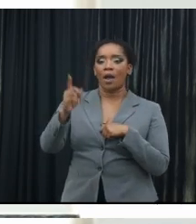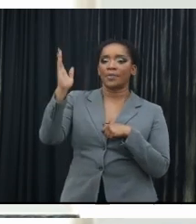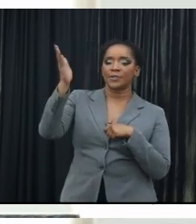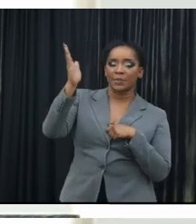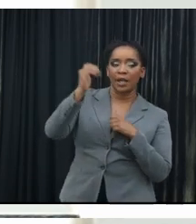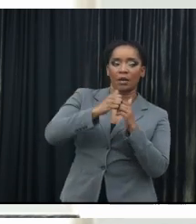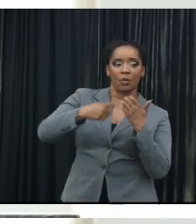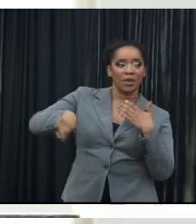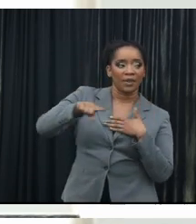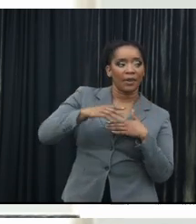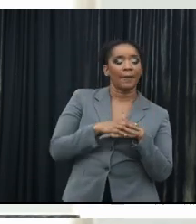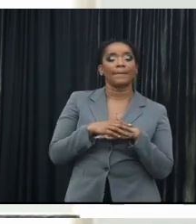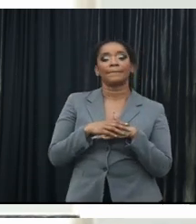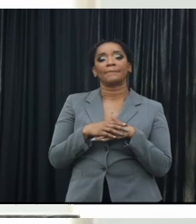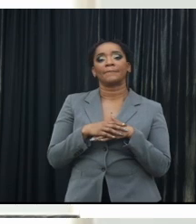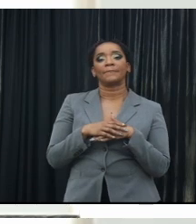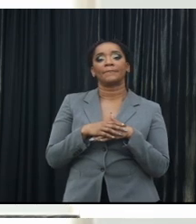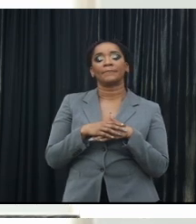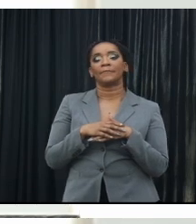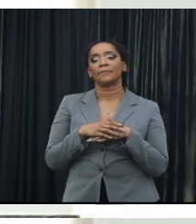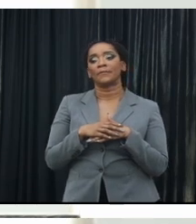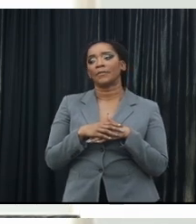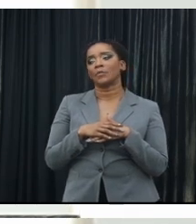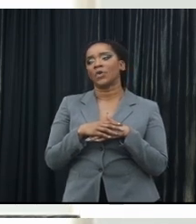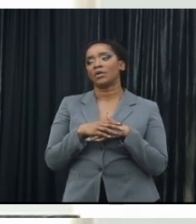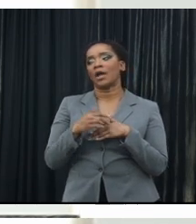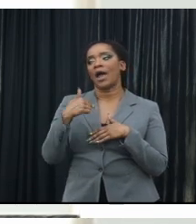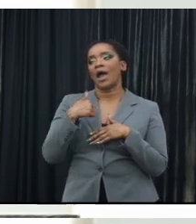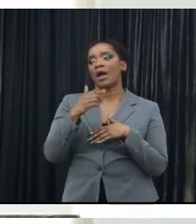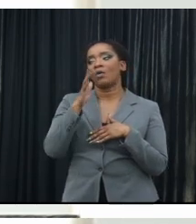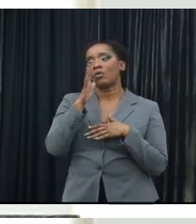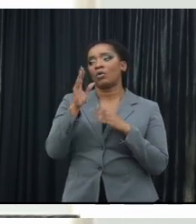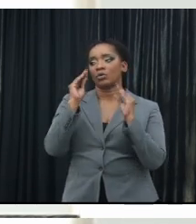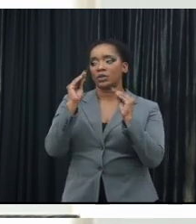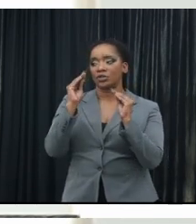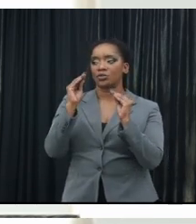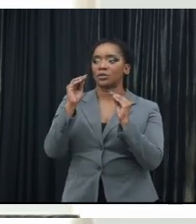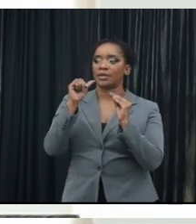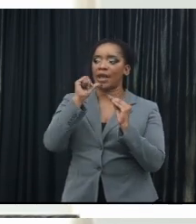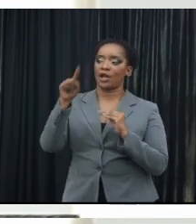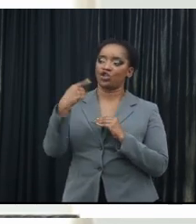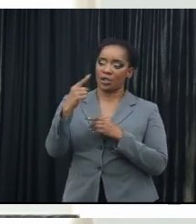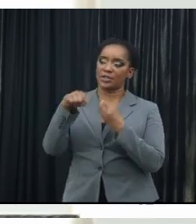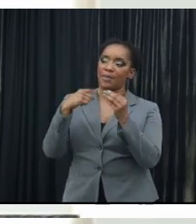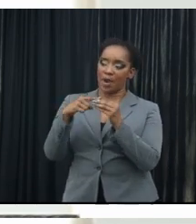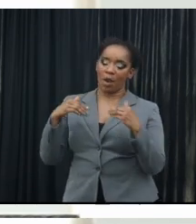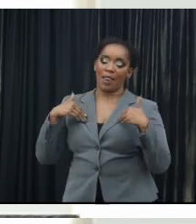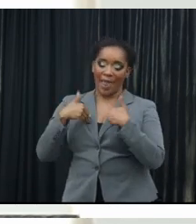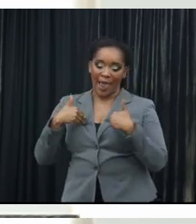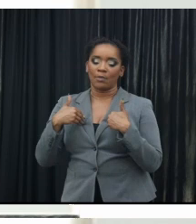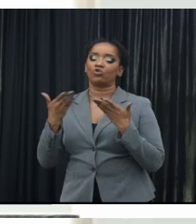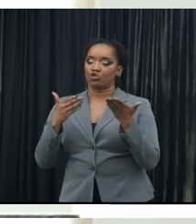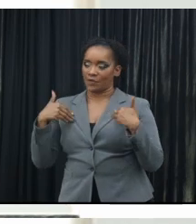it is, I would just encourage that it not only be on animals, but be on other topics certainly as well. Because again,